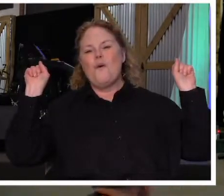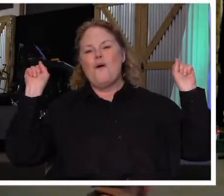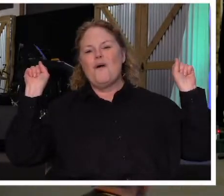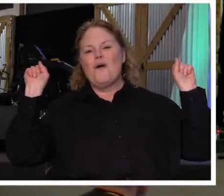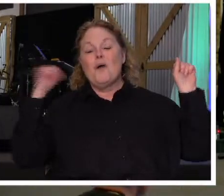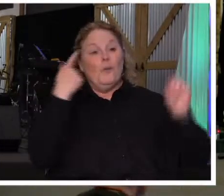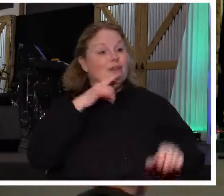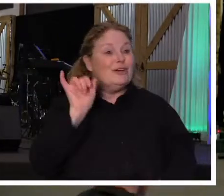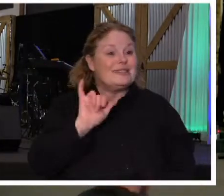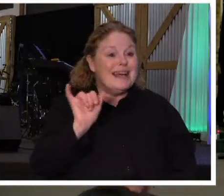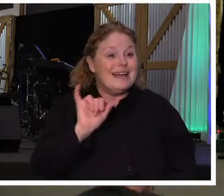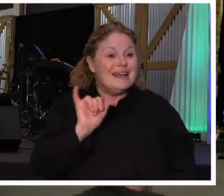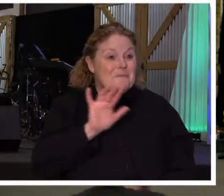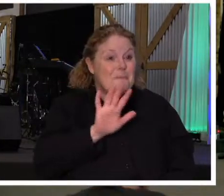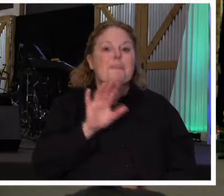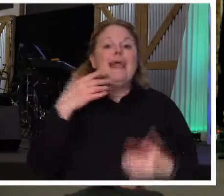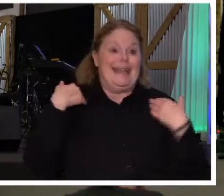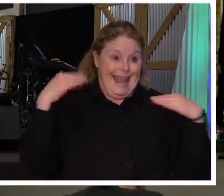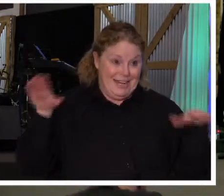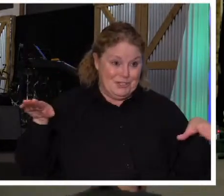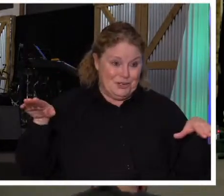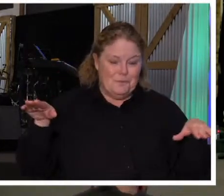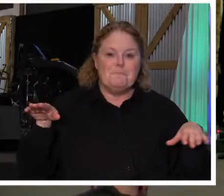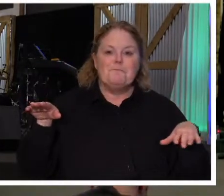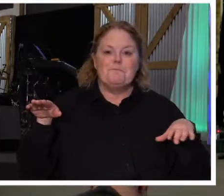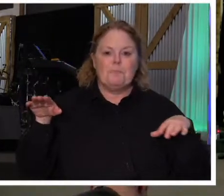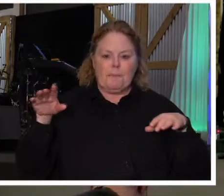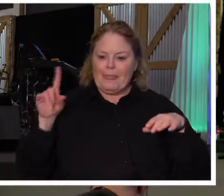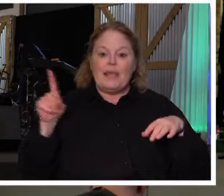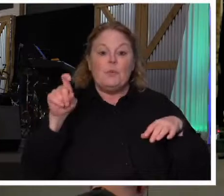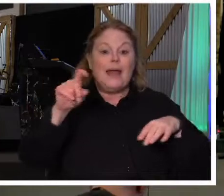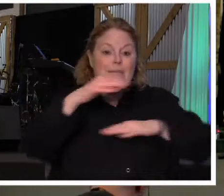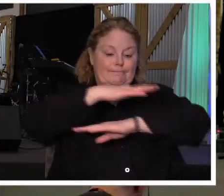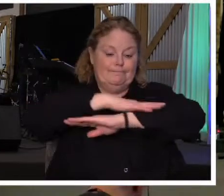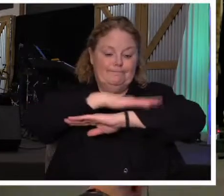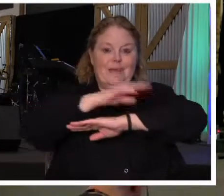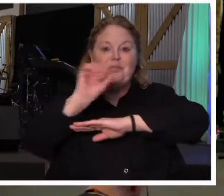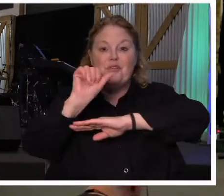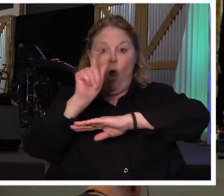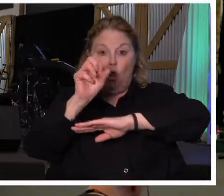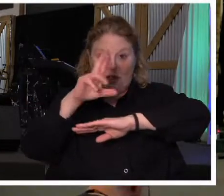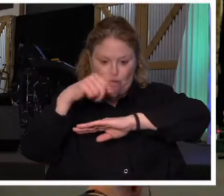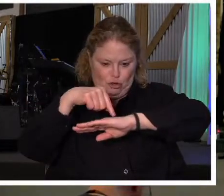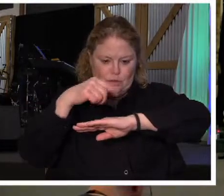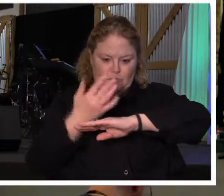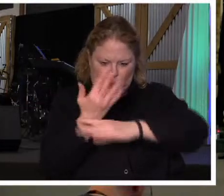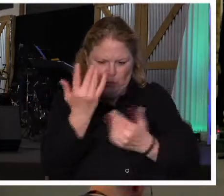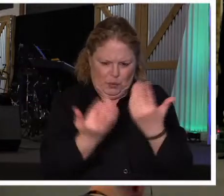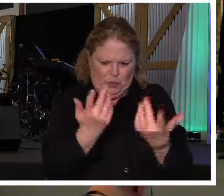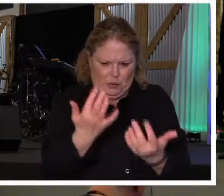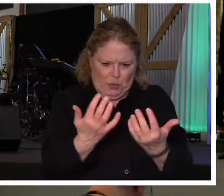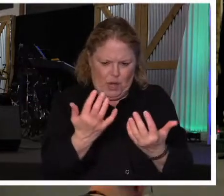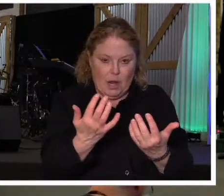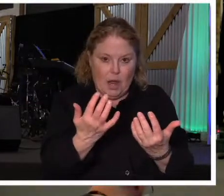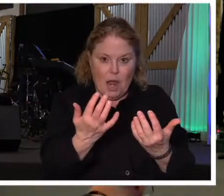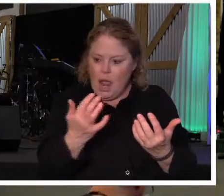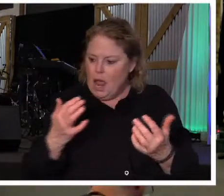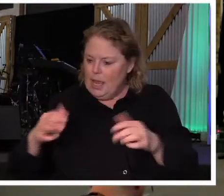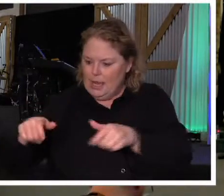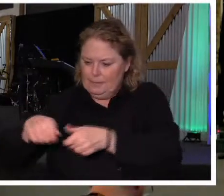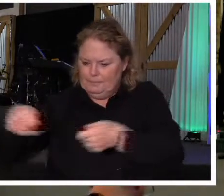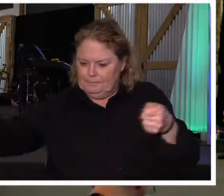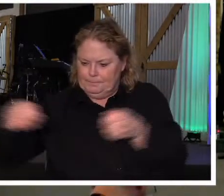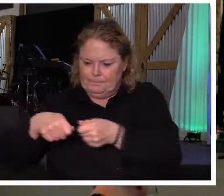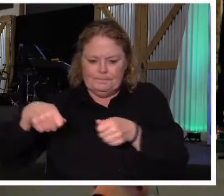here's the way that looks. It says that an angel with tongs took a burning coal from the altar of God. Now, in the